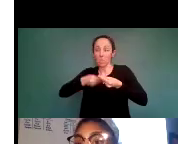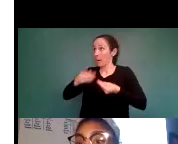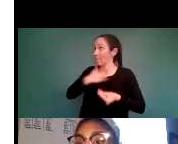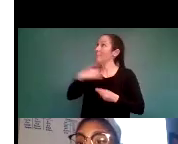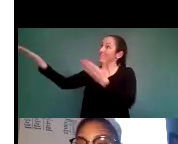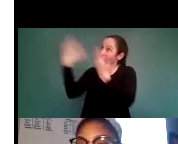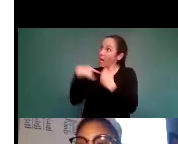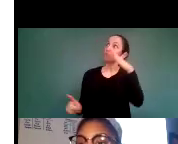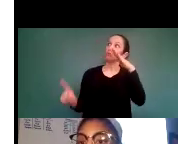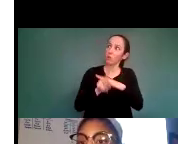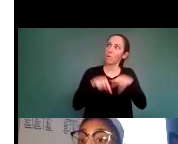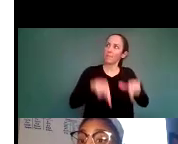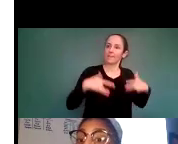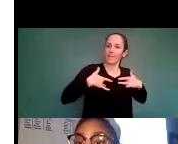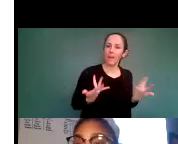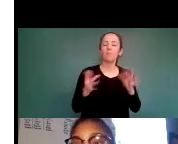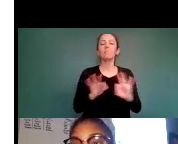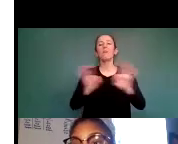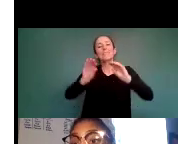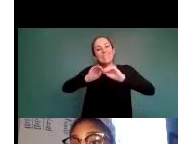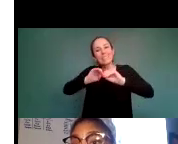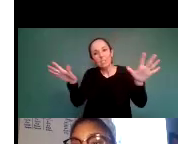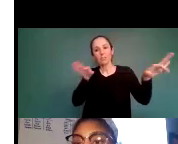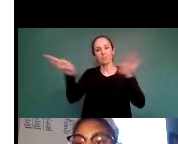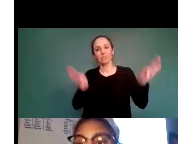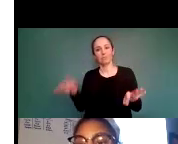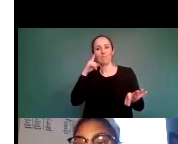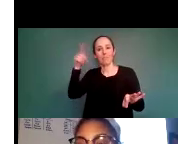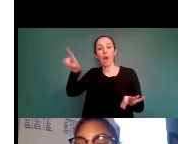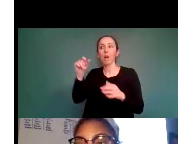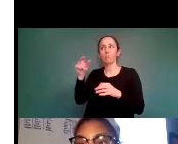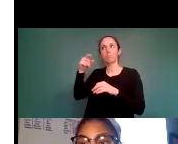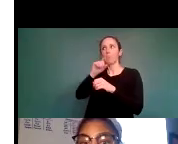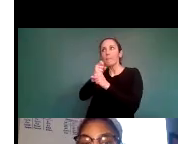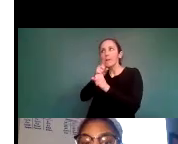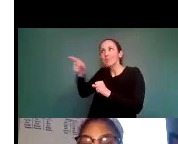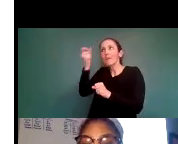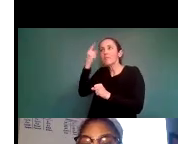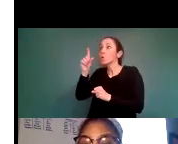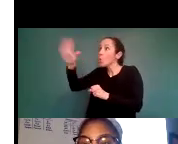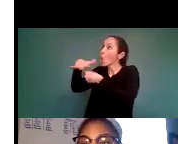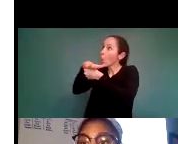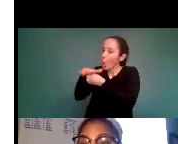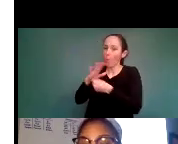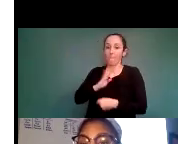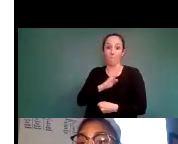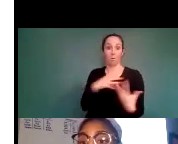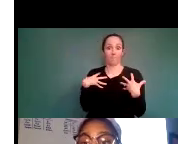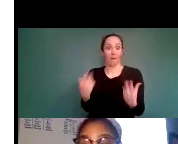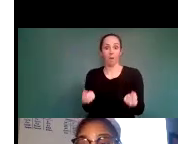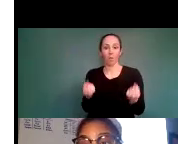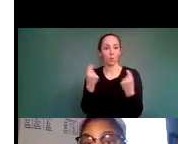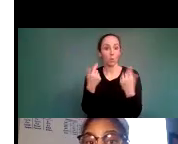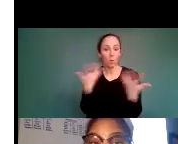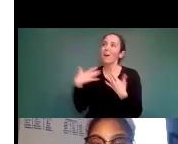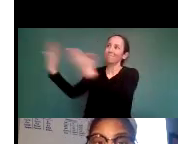community to see a little bit more about what your local board of health is doing in the communities that you serve, right? We want to have specifics around how